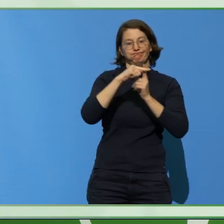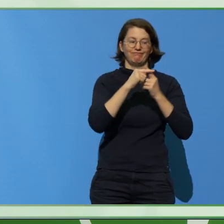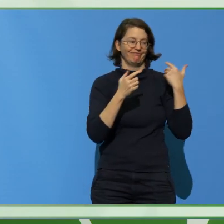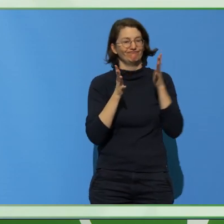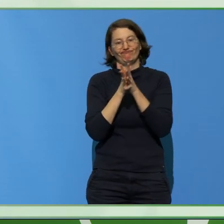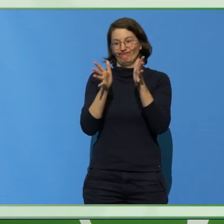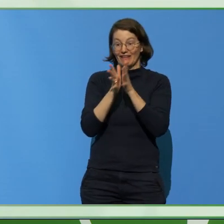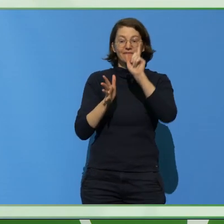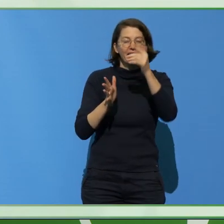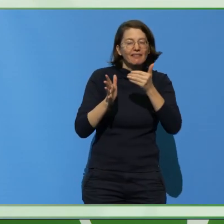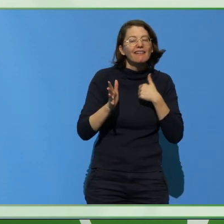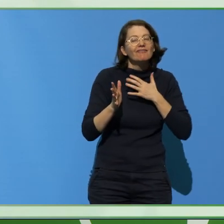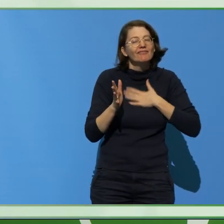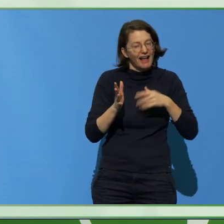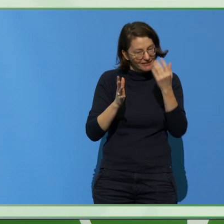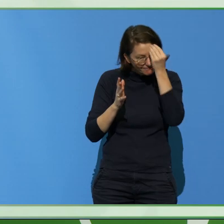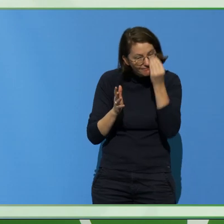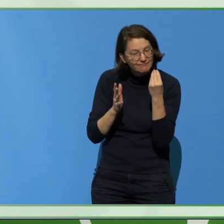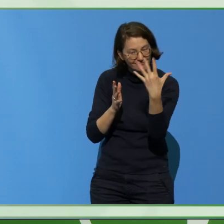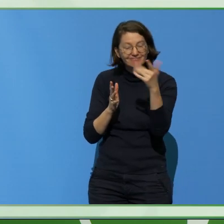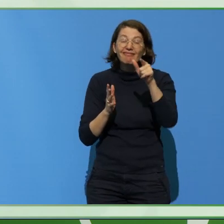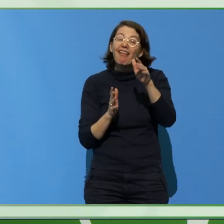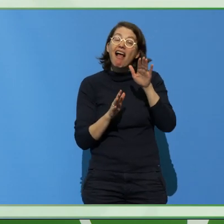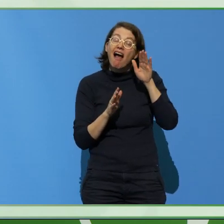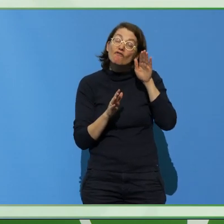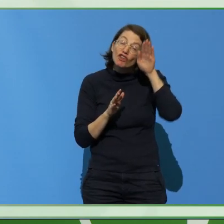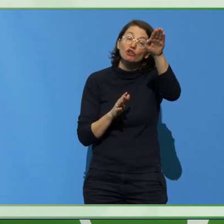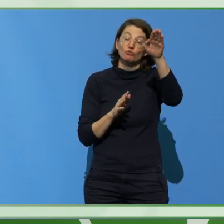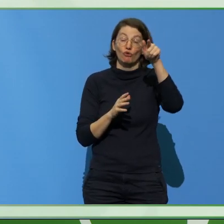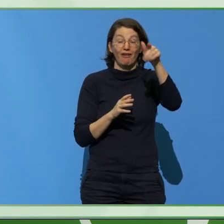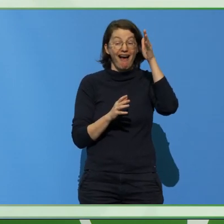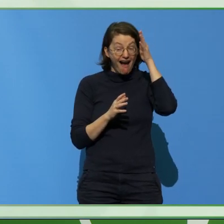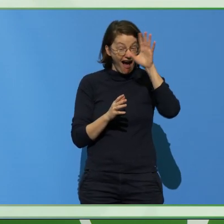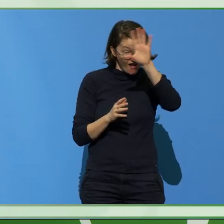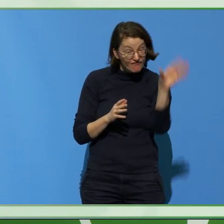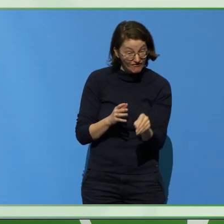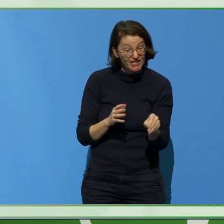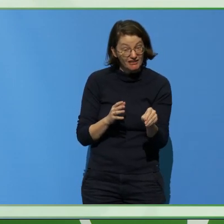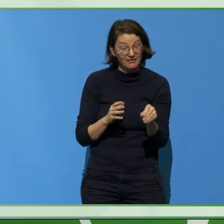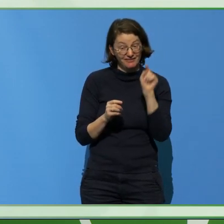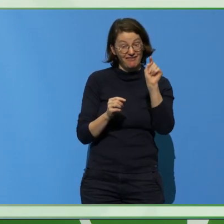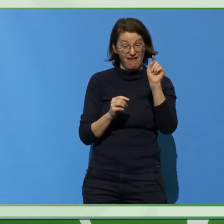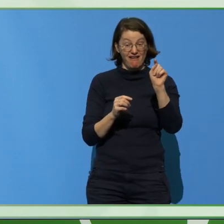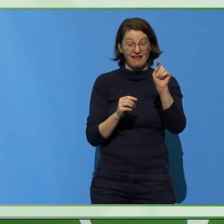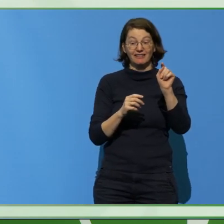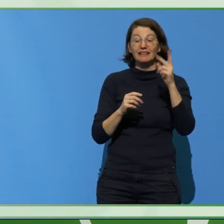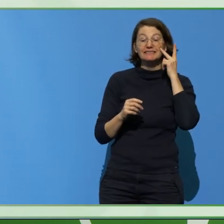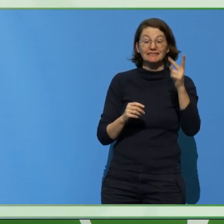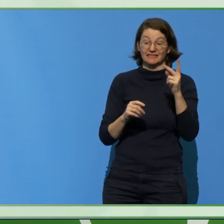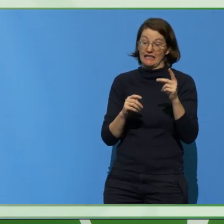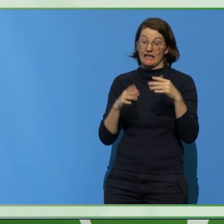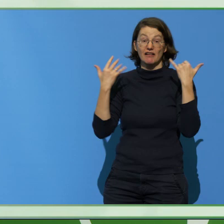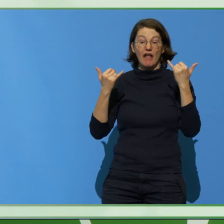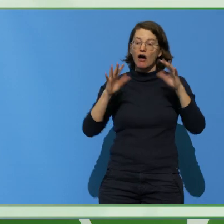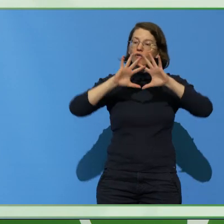is going to be the youngest continent in the world by 2050. Today, more than 60% of our population